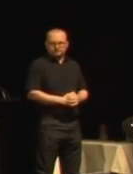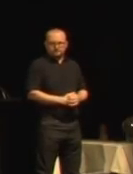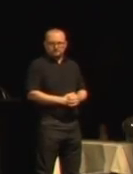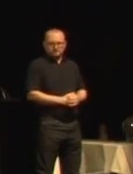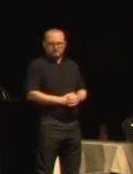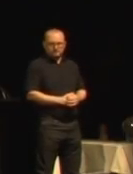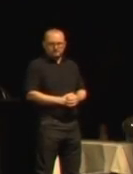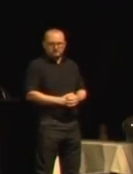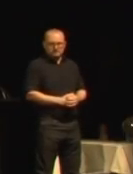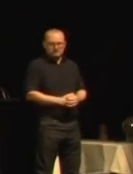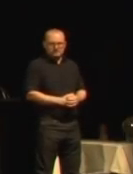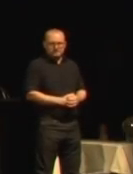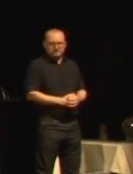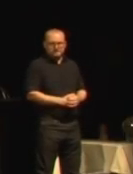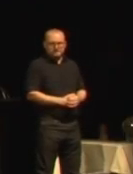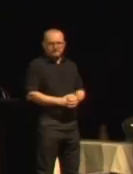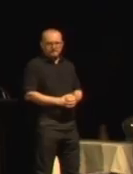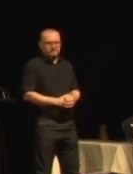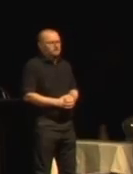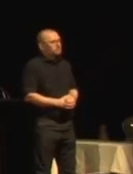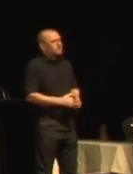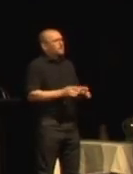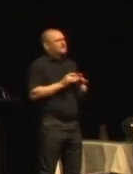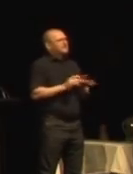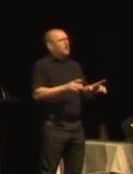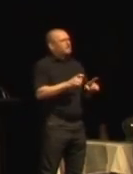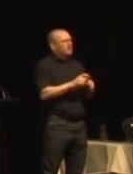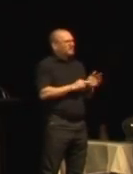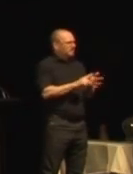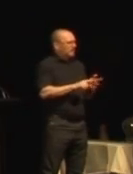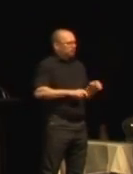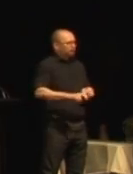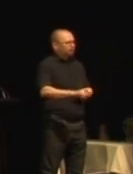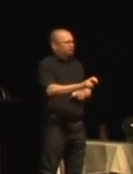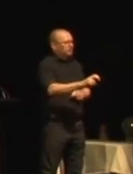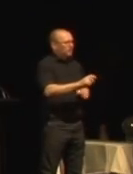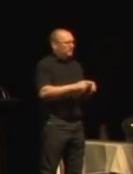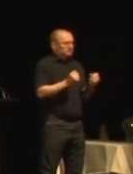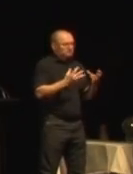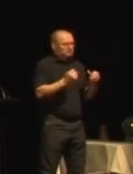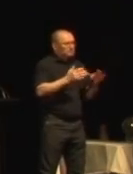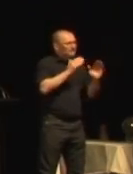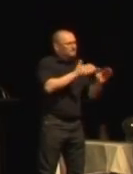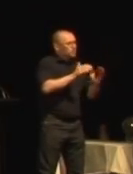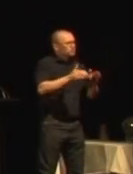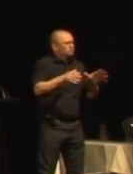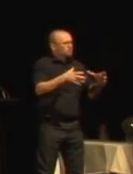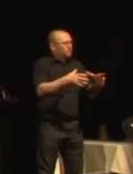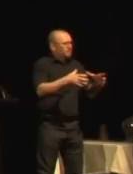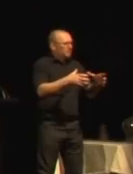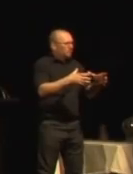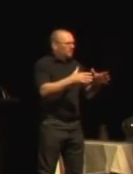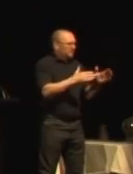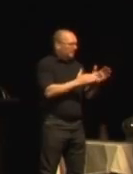So at the start of our D&I journey at Mozilla, we did 20 focus groups with Mozillians. We heard about many diversity dimensions